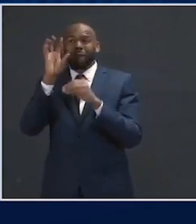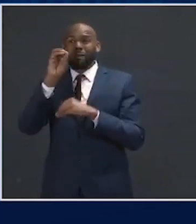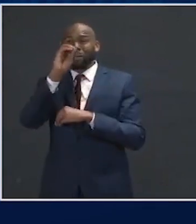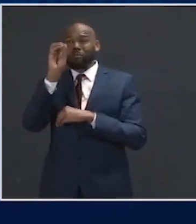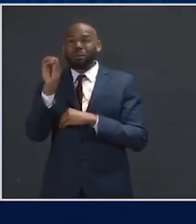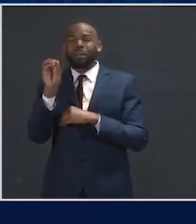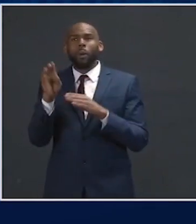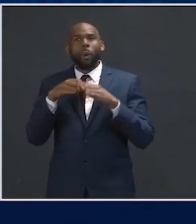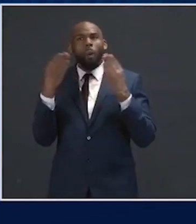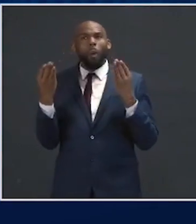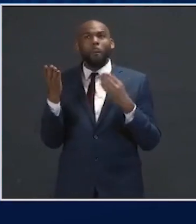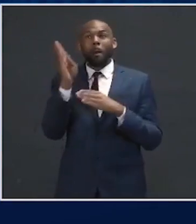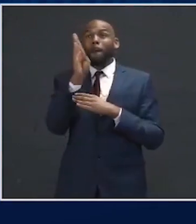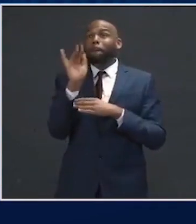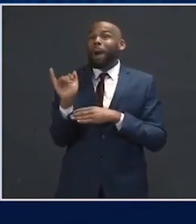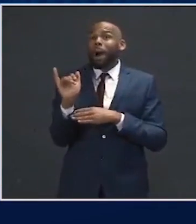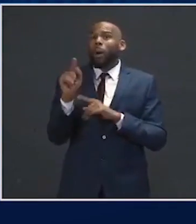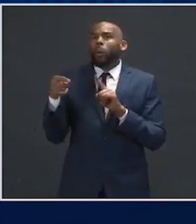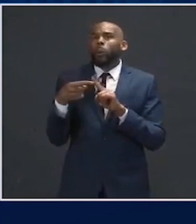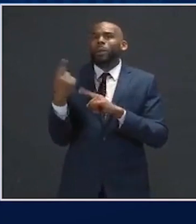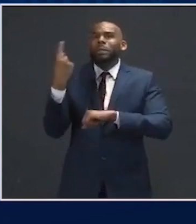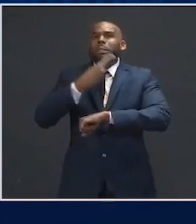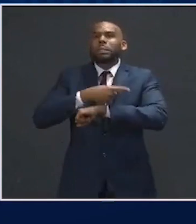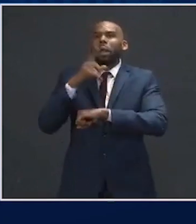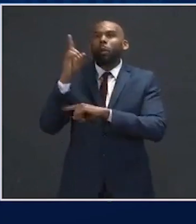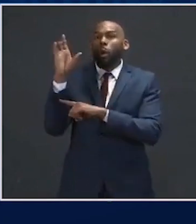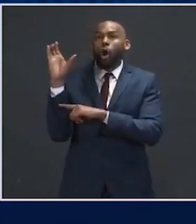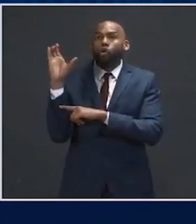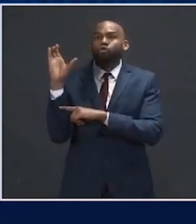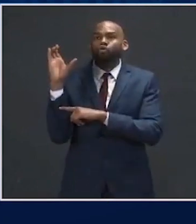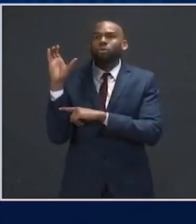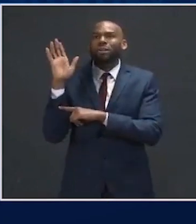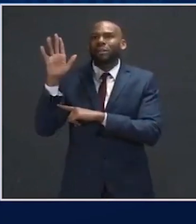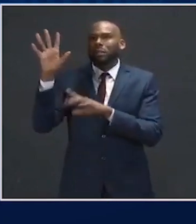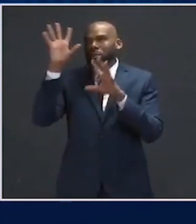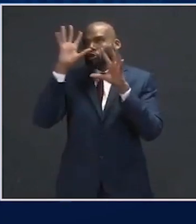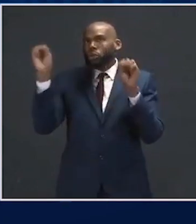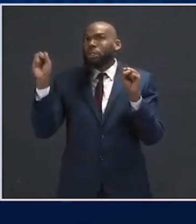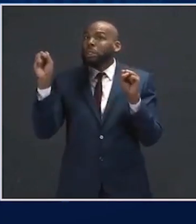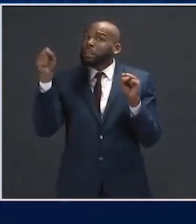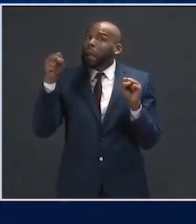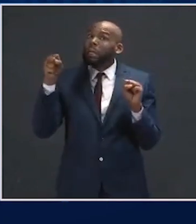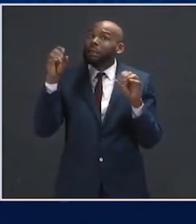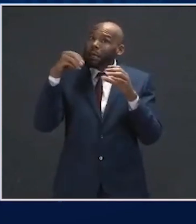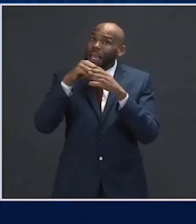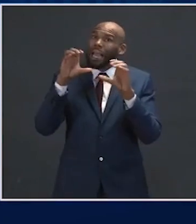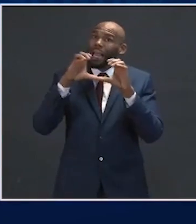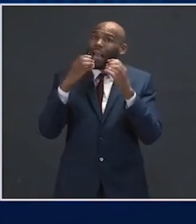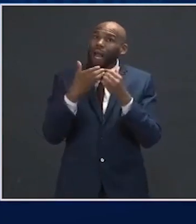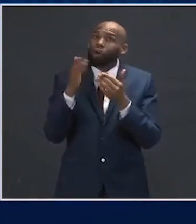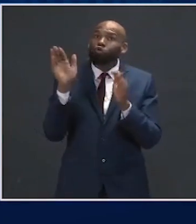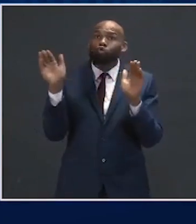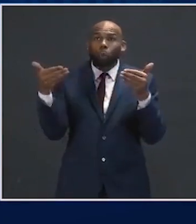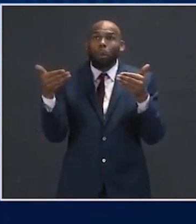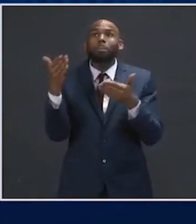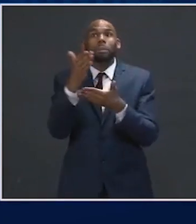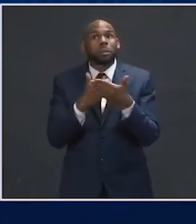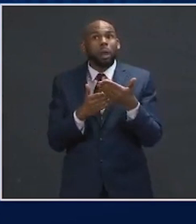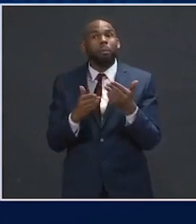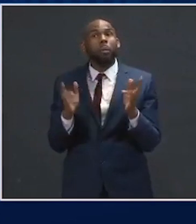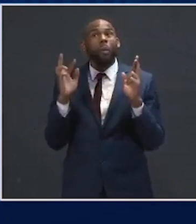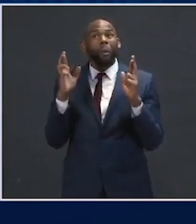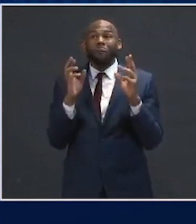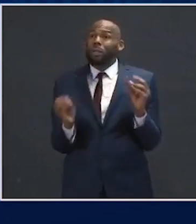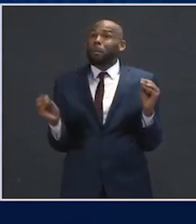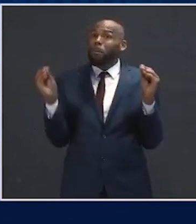presidency. And that means some teaching in classrooms. So at least one day a week, hopefully it's more. And obviously it is as much as is safe in